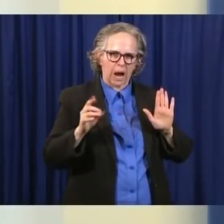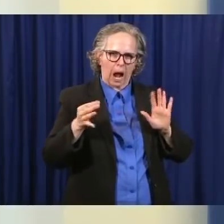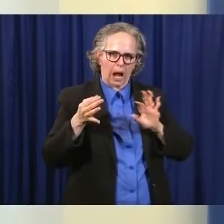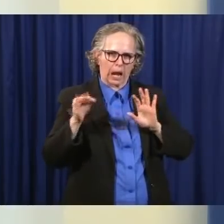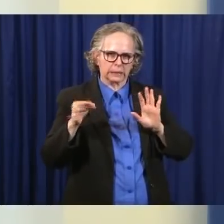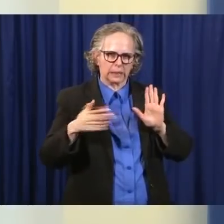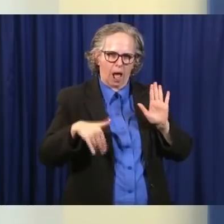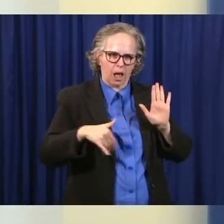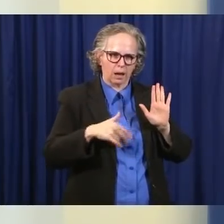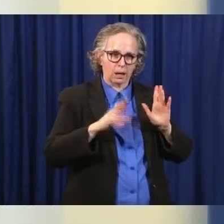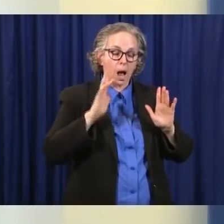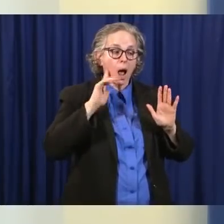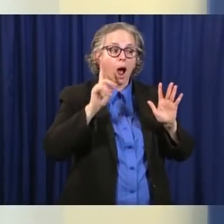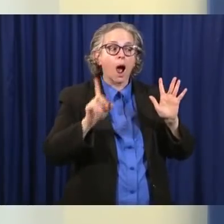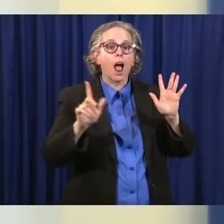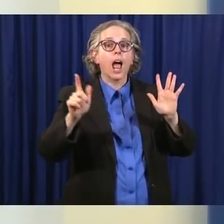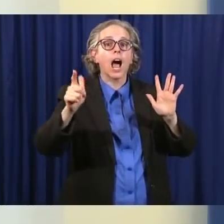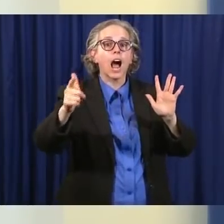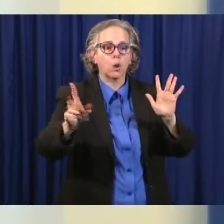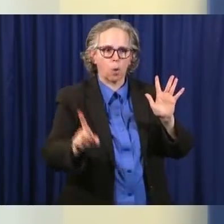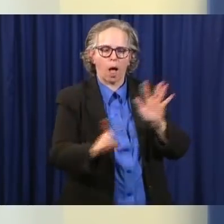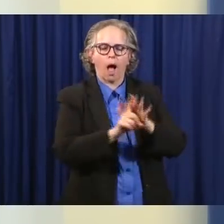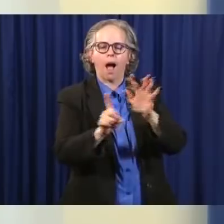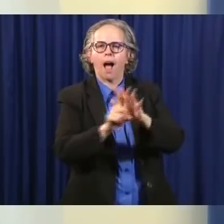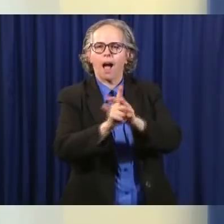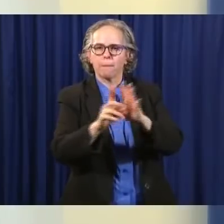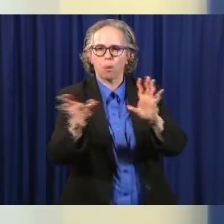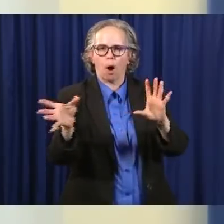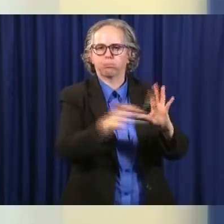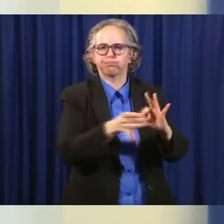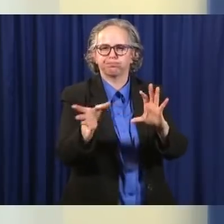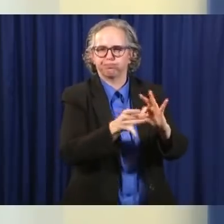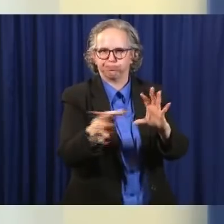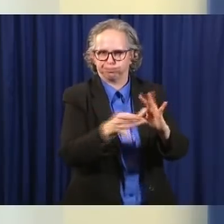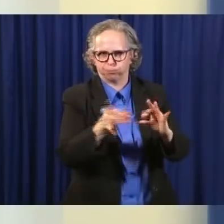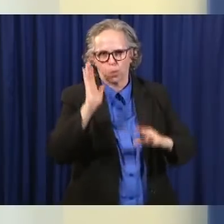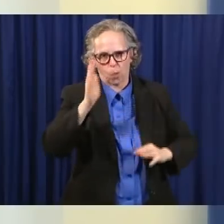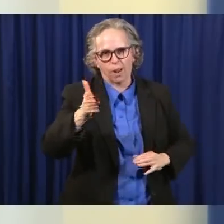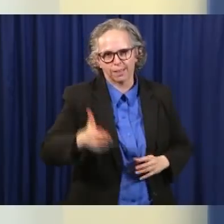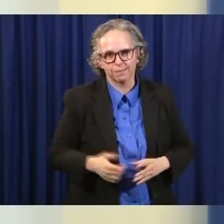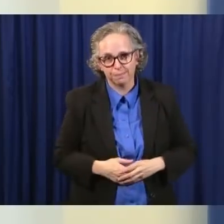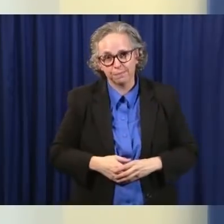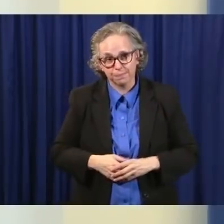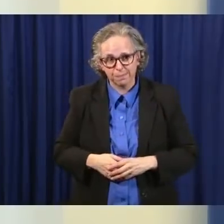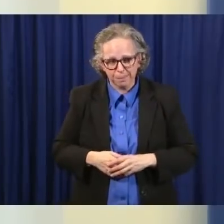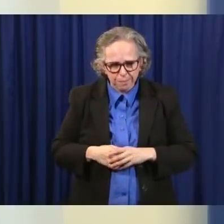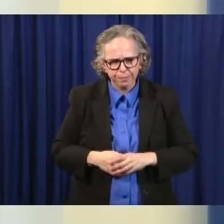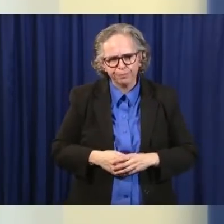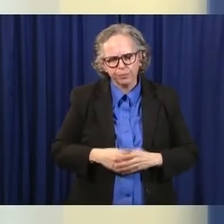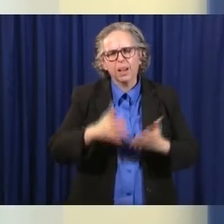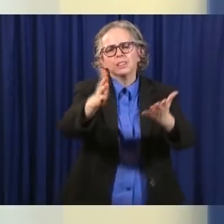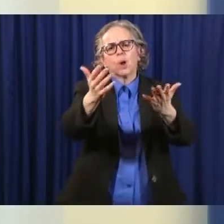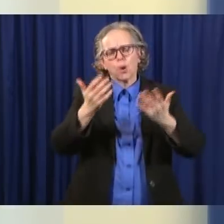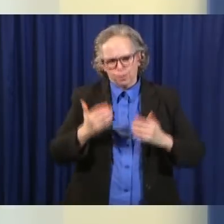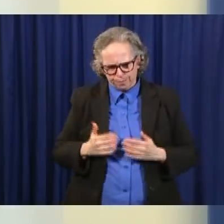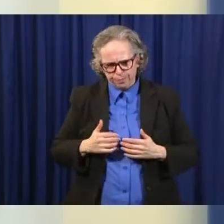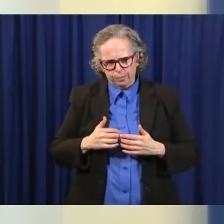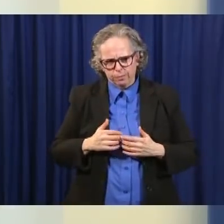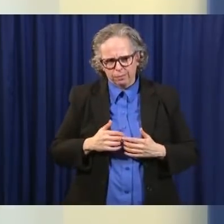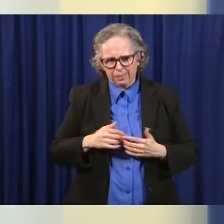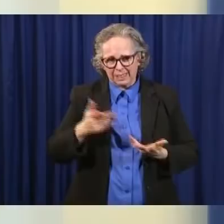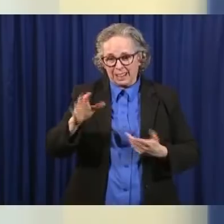history with this virus. And I really, I would refer you to talk, with Franklin